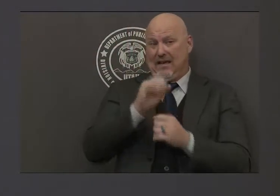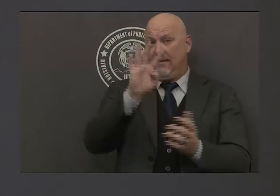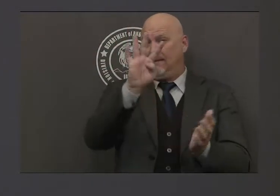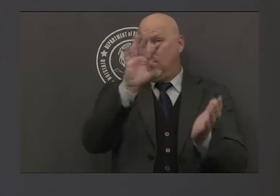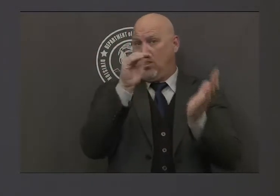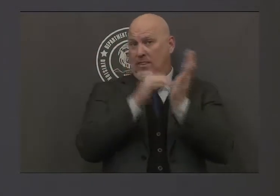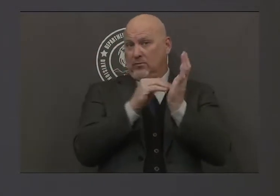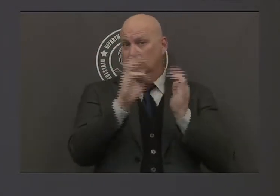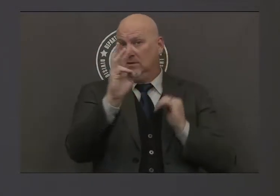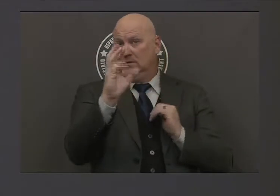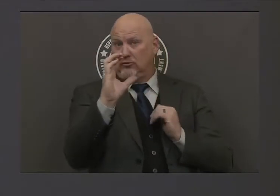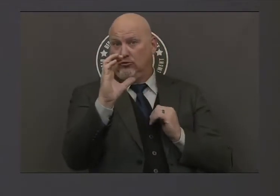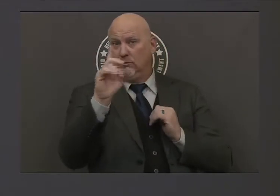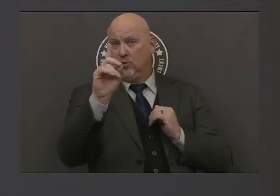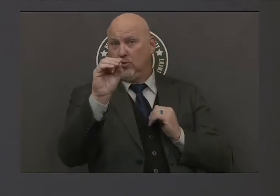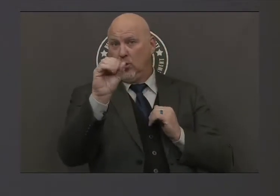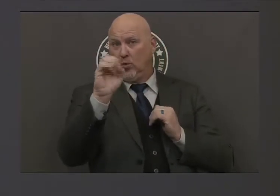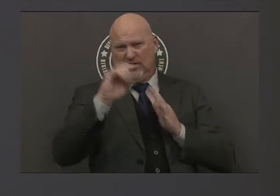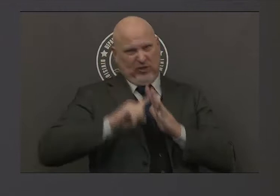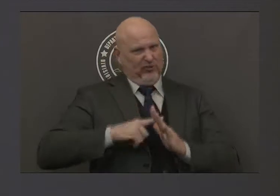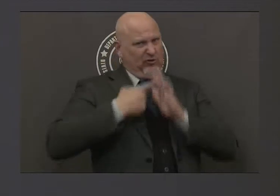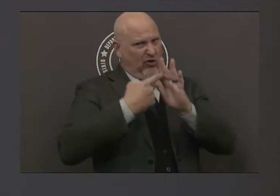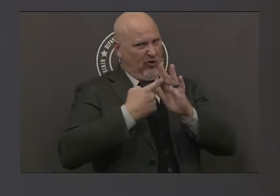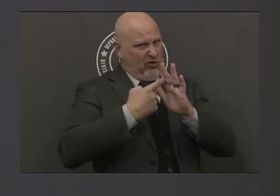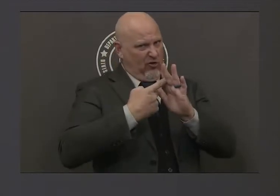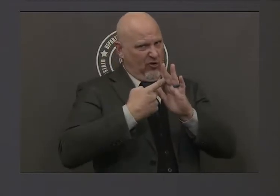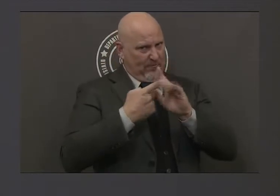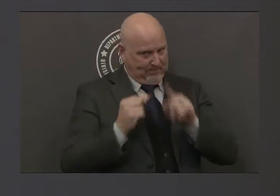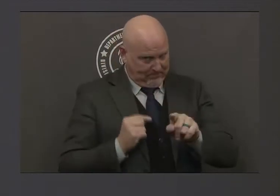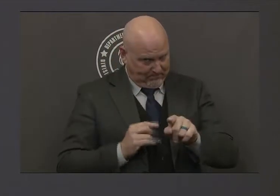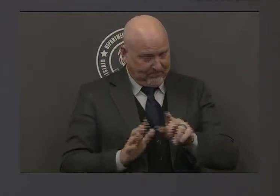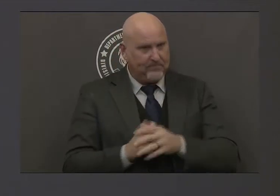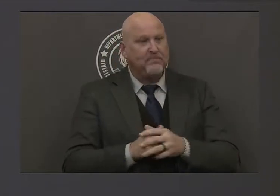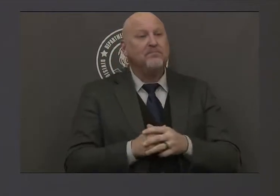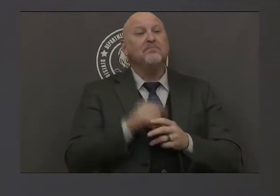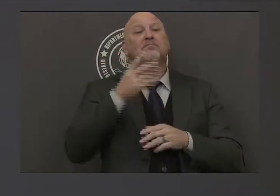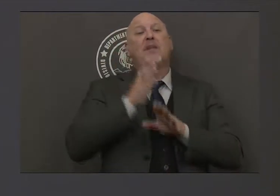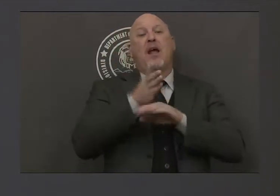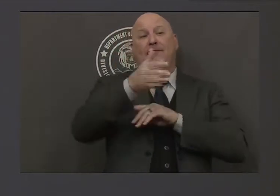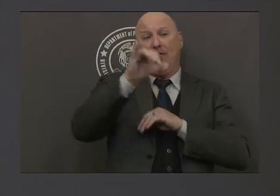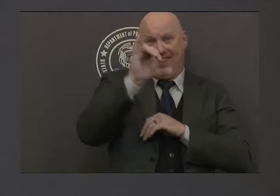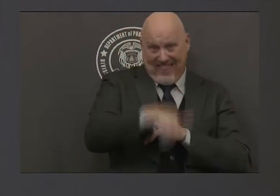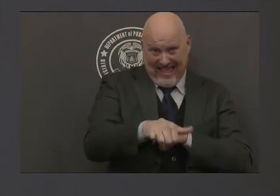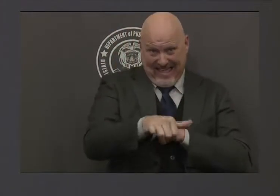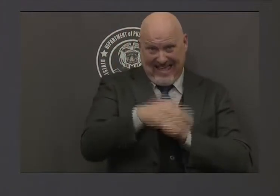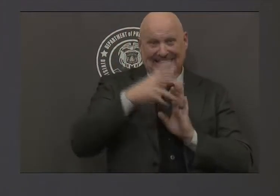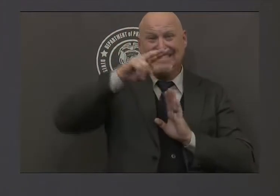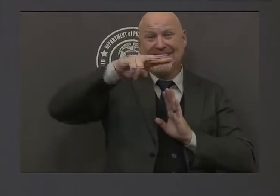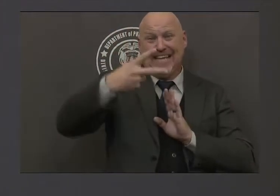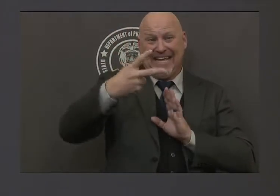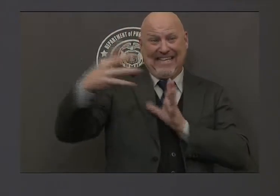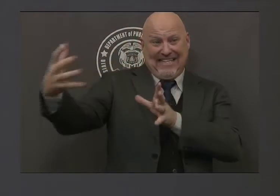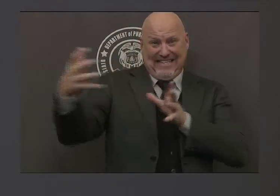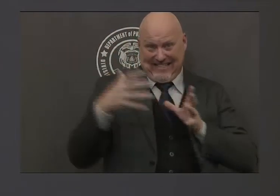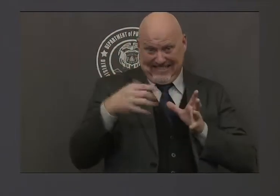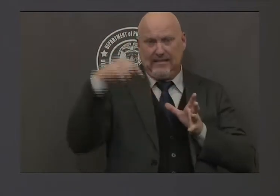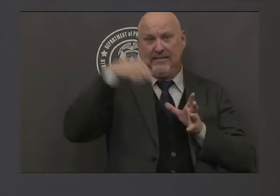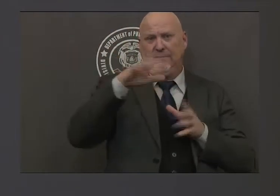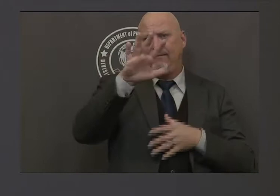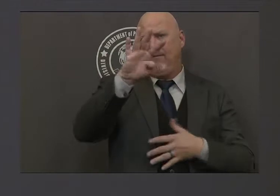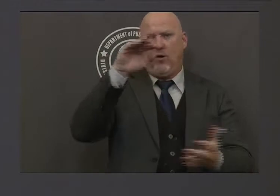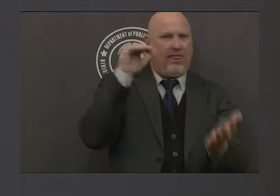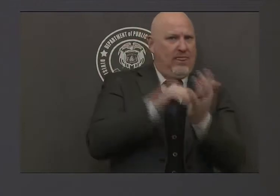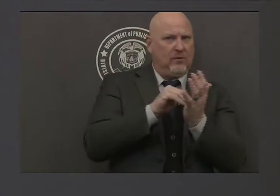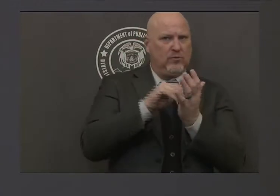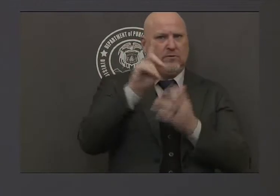another 154,600 for the second doses, plus some additional. So I'm confident in having talked with